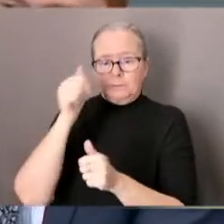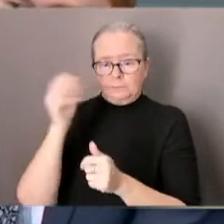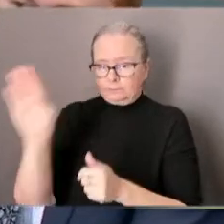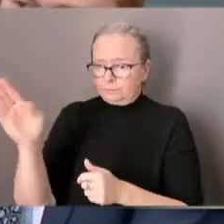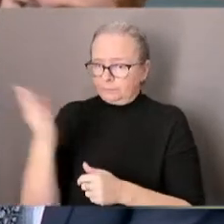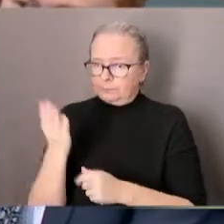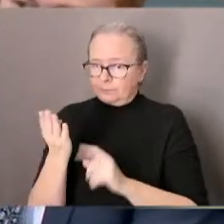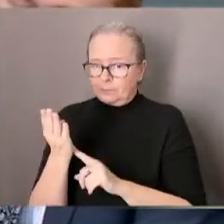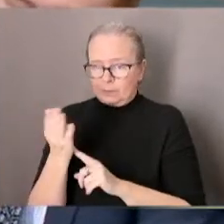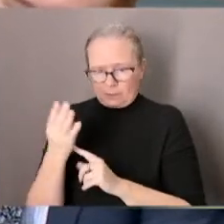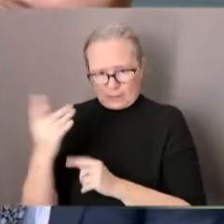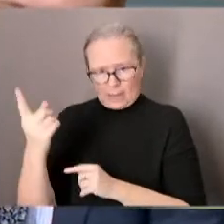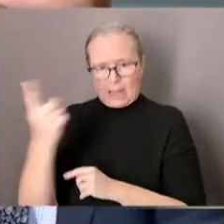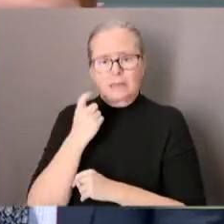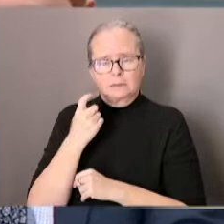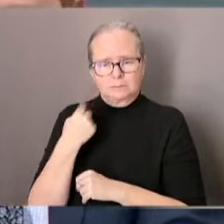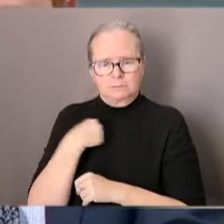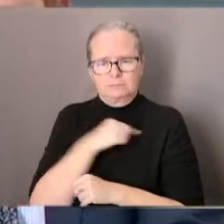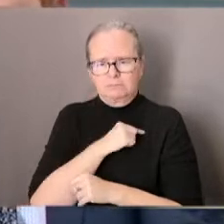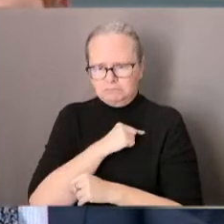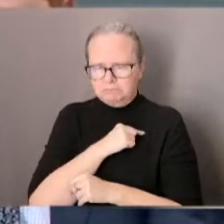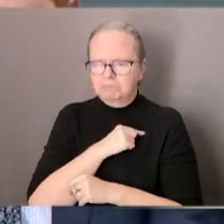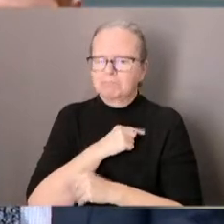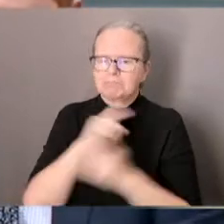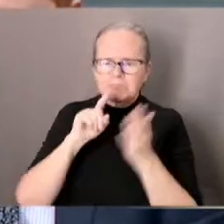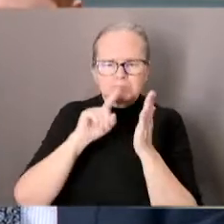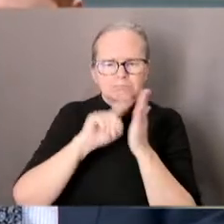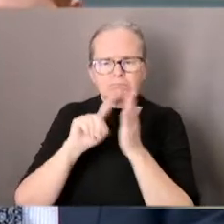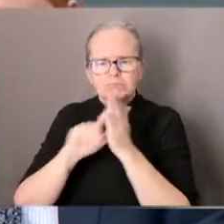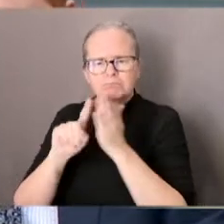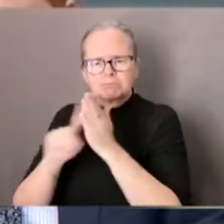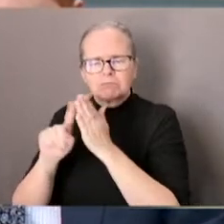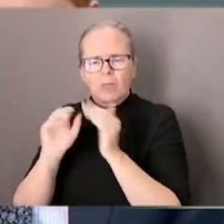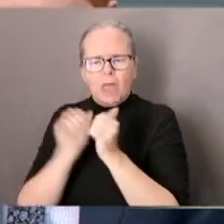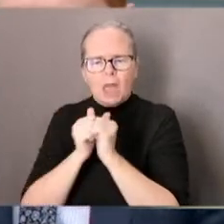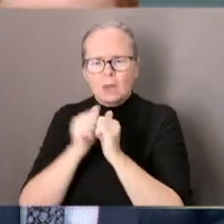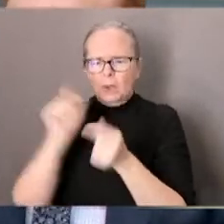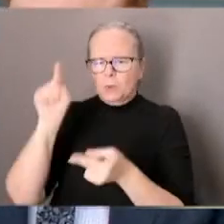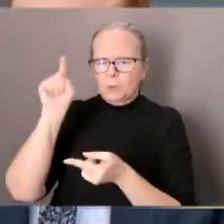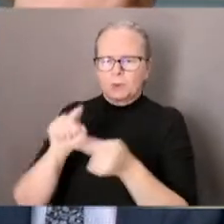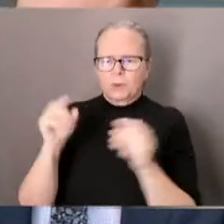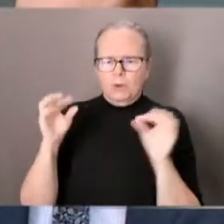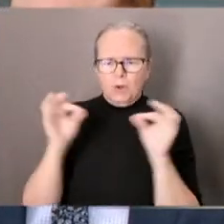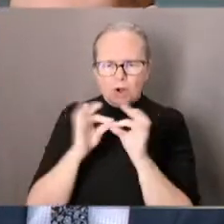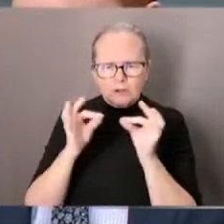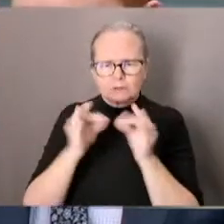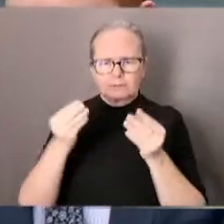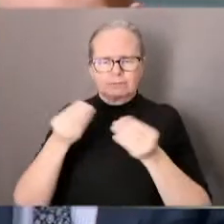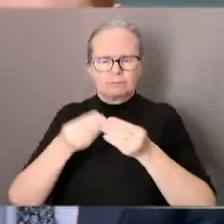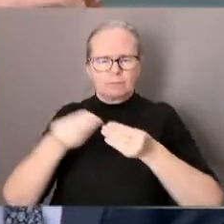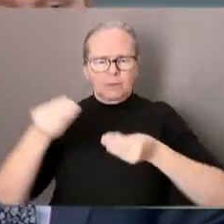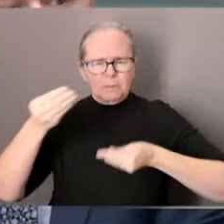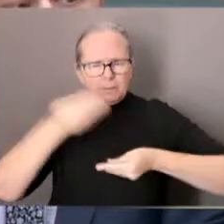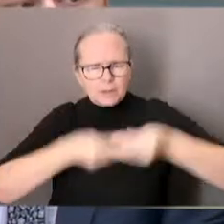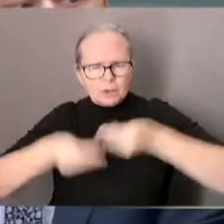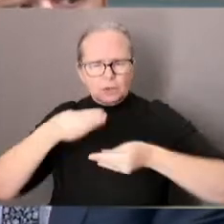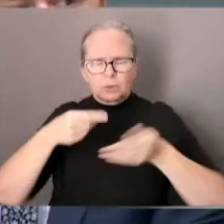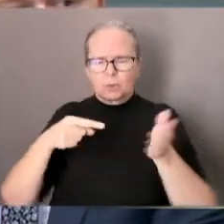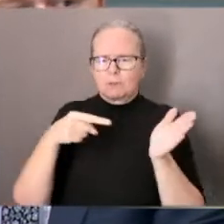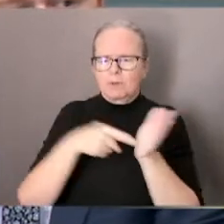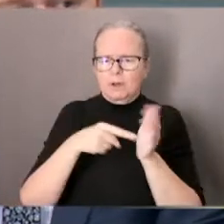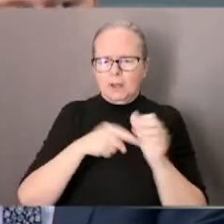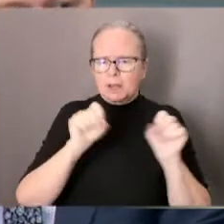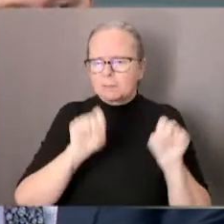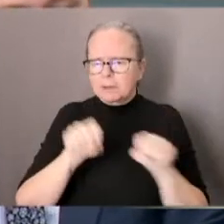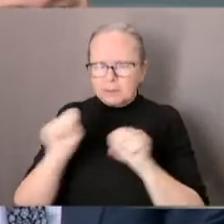it relates to affordability and I know that that's a consistent theme across all Ministries uh Mr Speaker uh my team and I